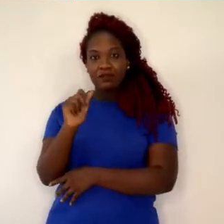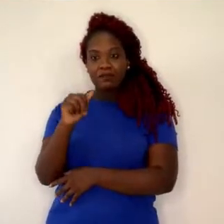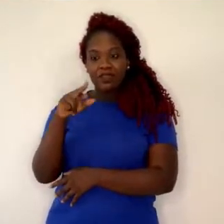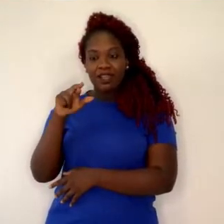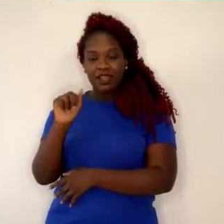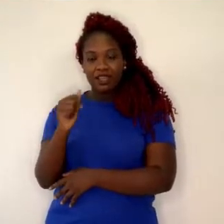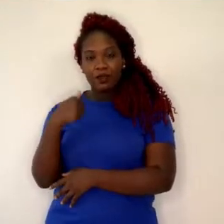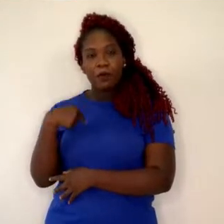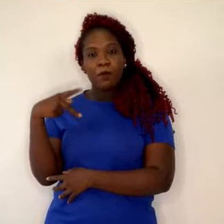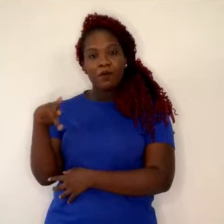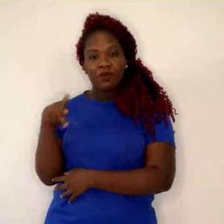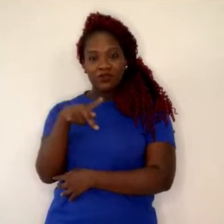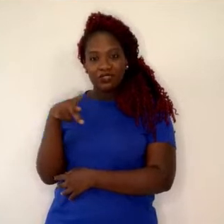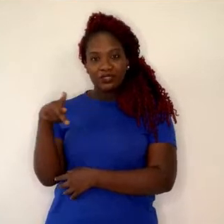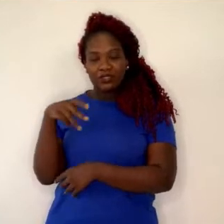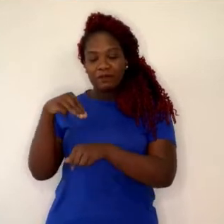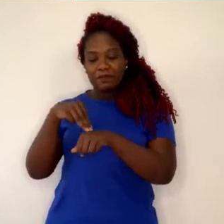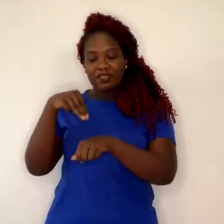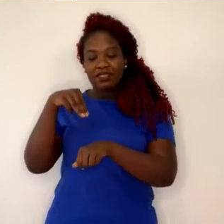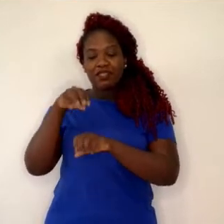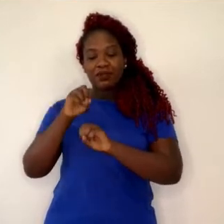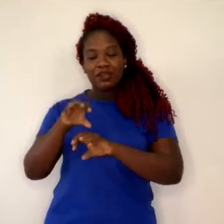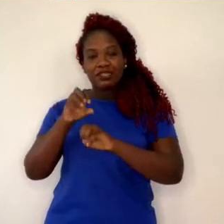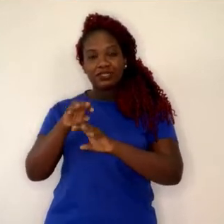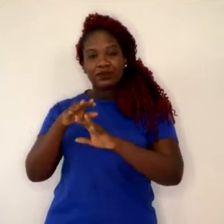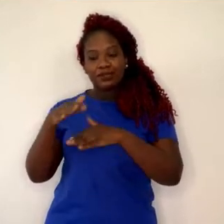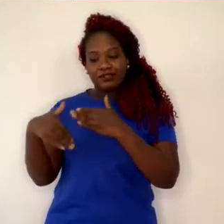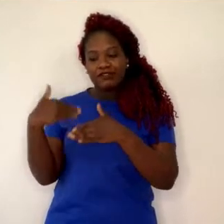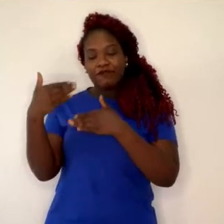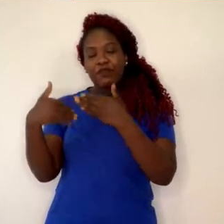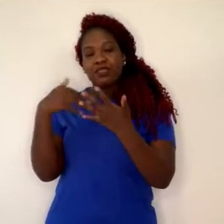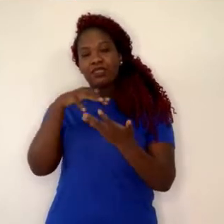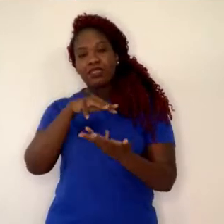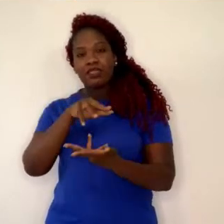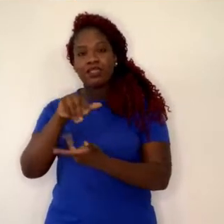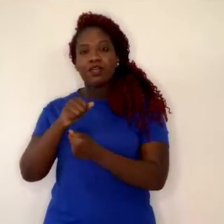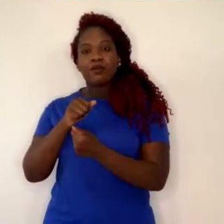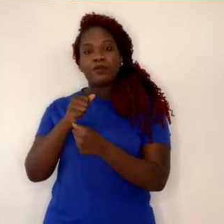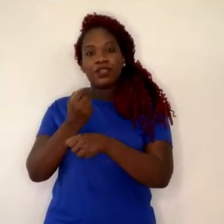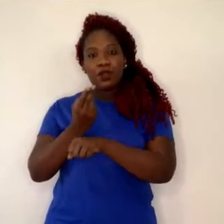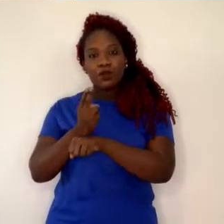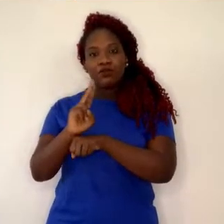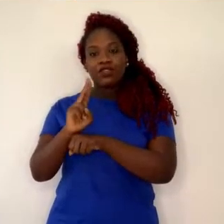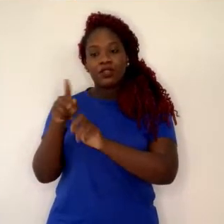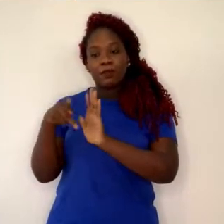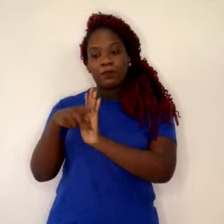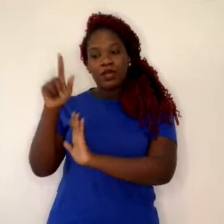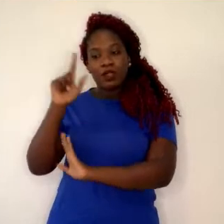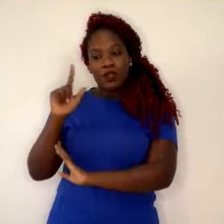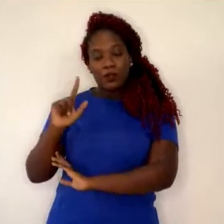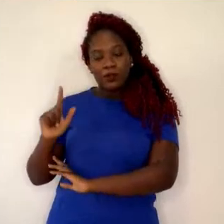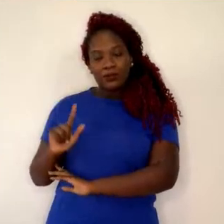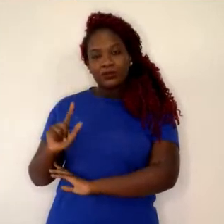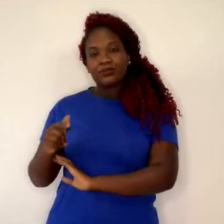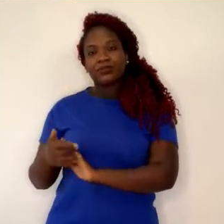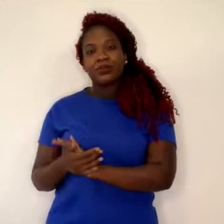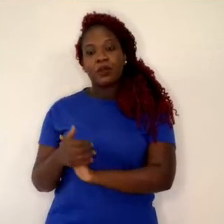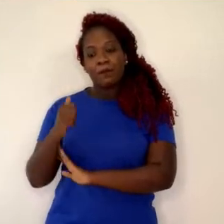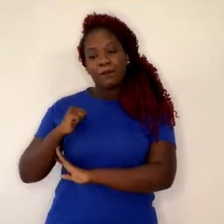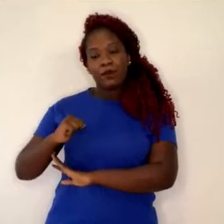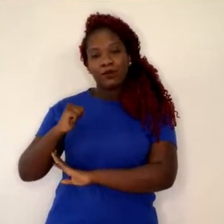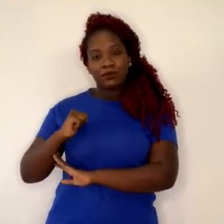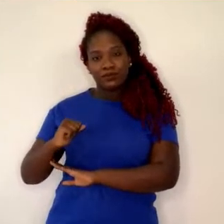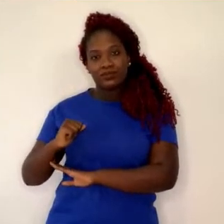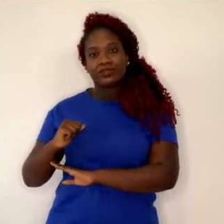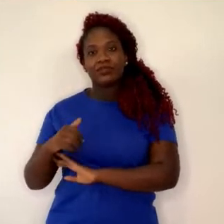Kingdom. My name is Tamara de Paulo. I'm an educator and a master's degree student in education and development,